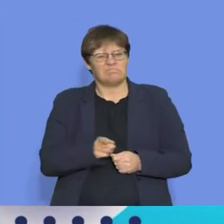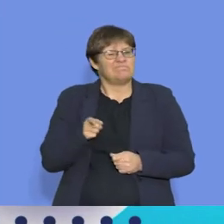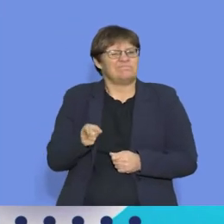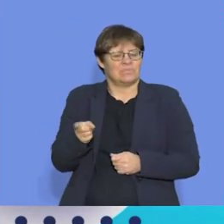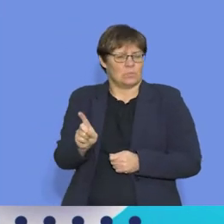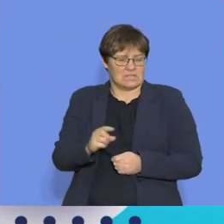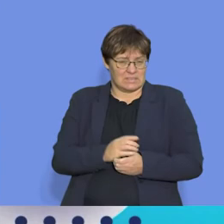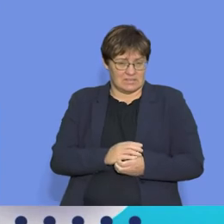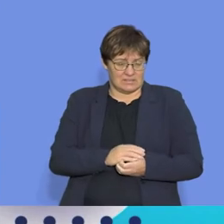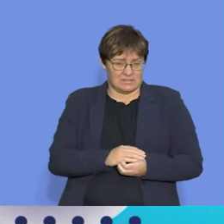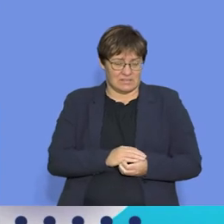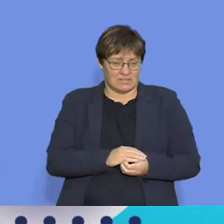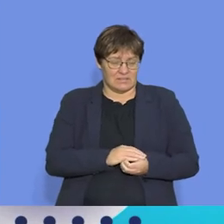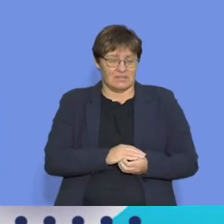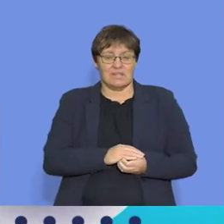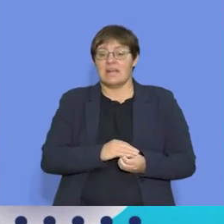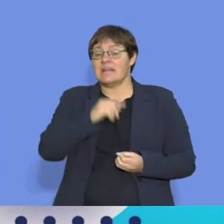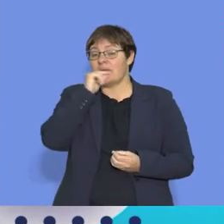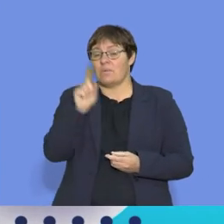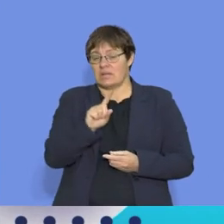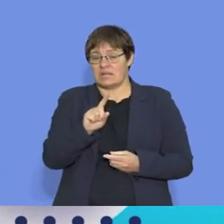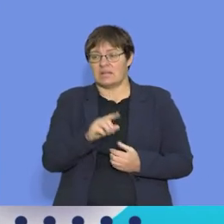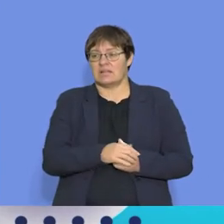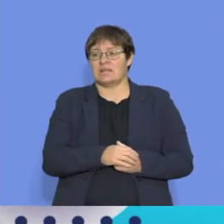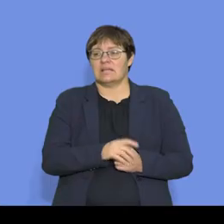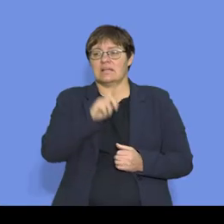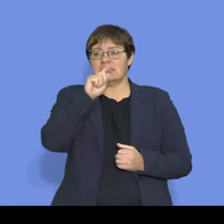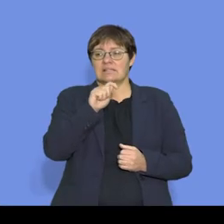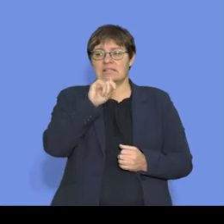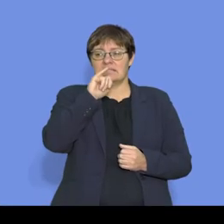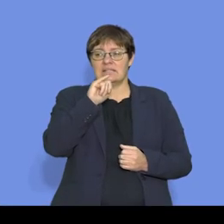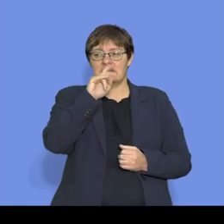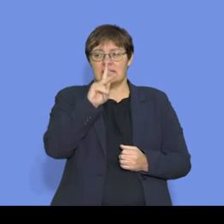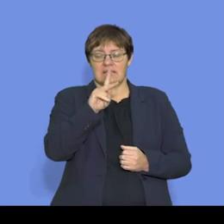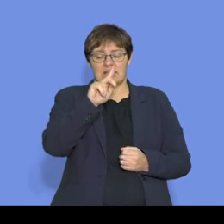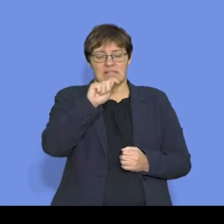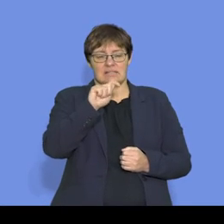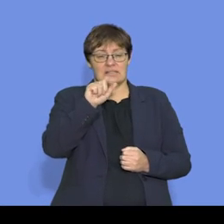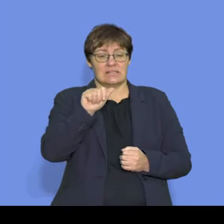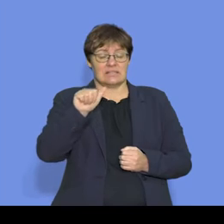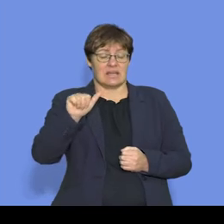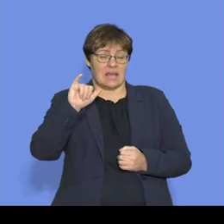this? Okay, and this is called Tiktaalik.